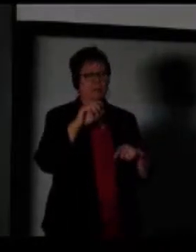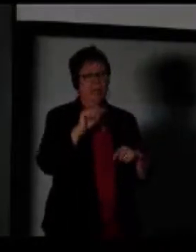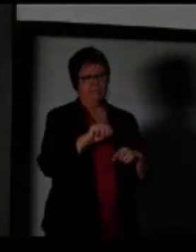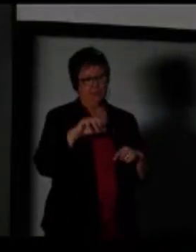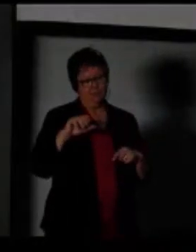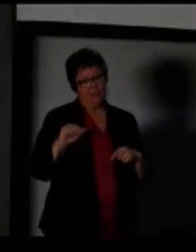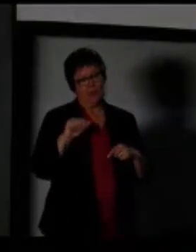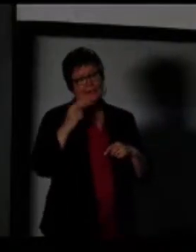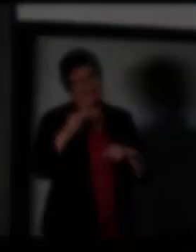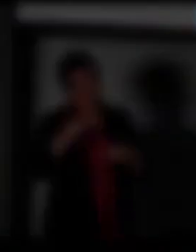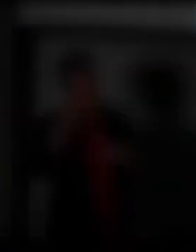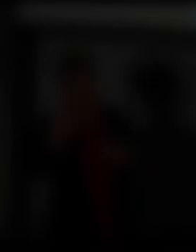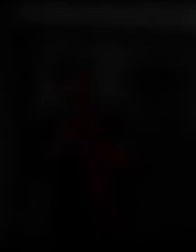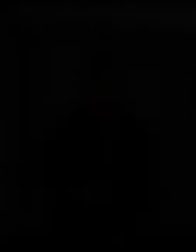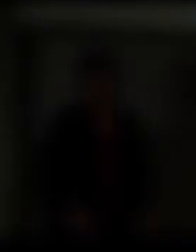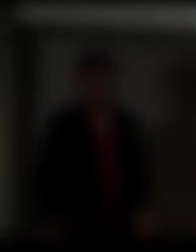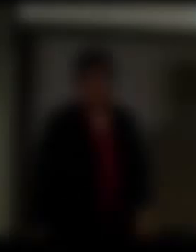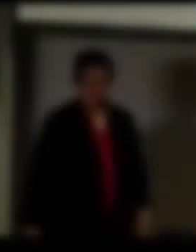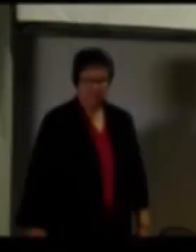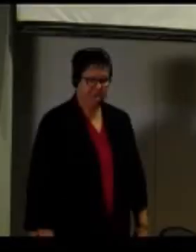Culture Museum. Laura?